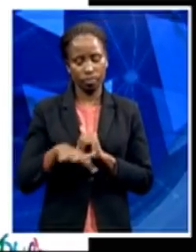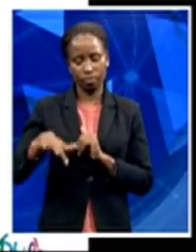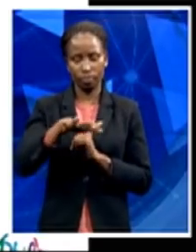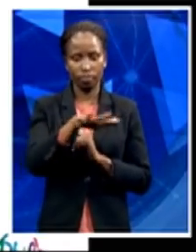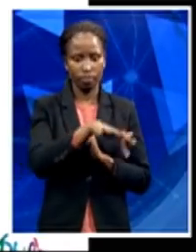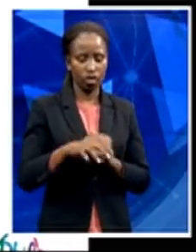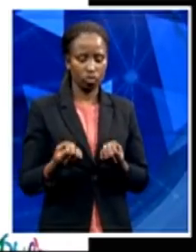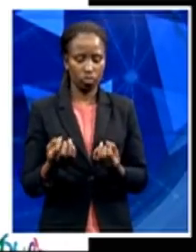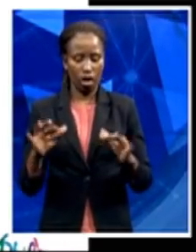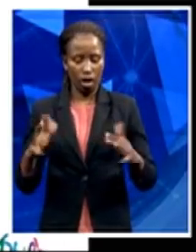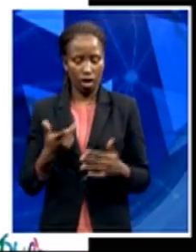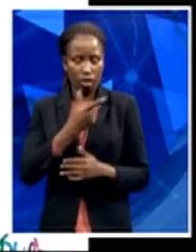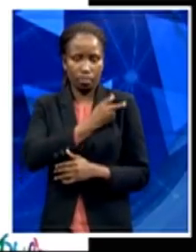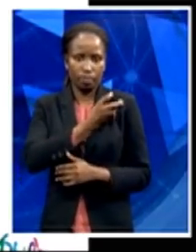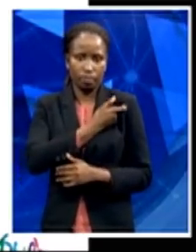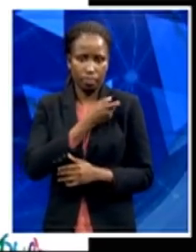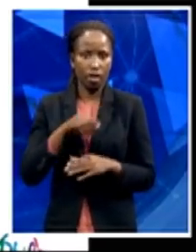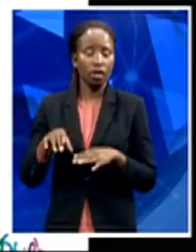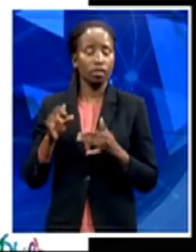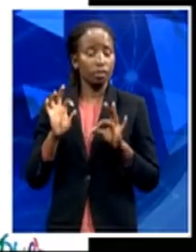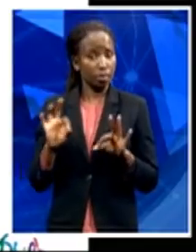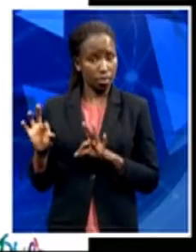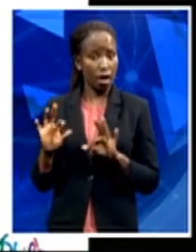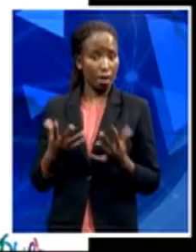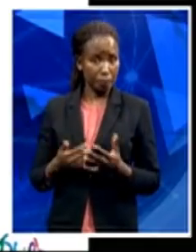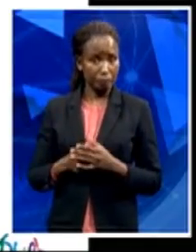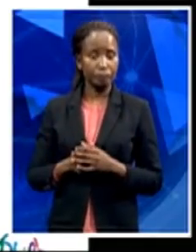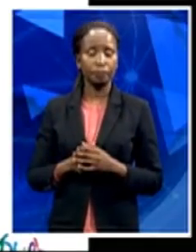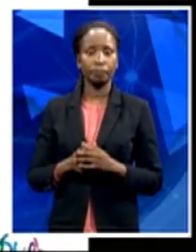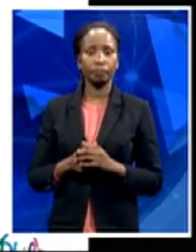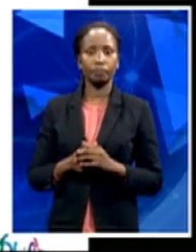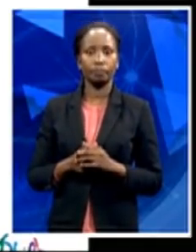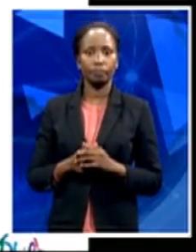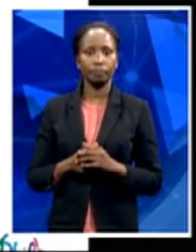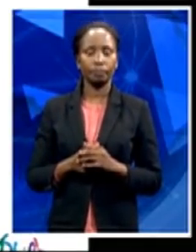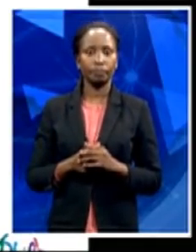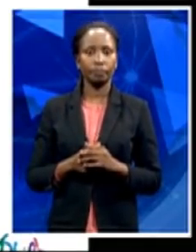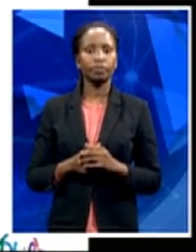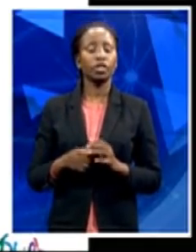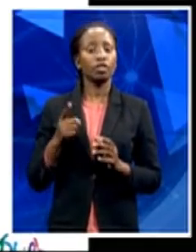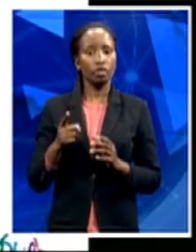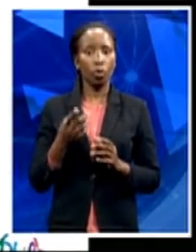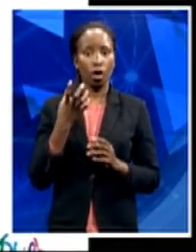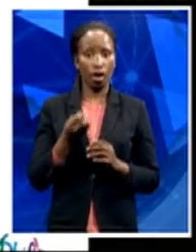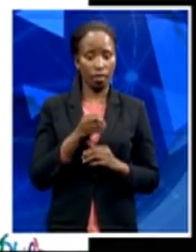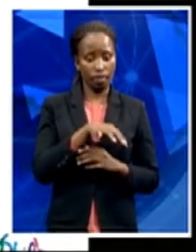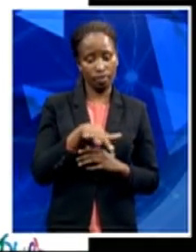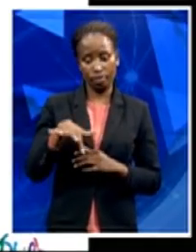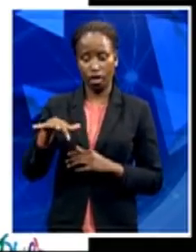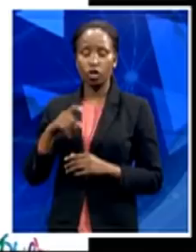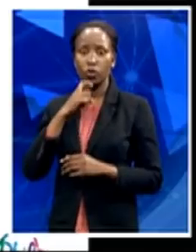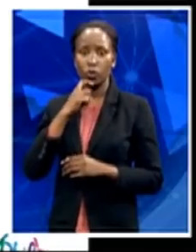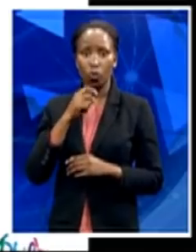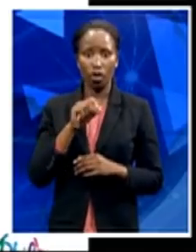vaccination. In terms of our pipeline, we have got three pipelines. The first one is the Johnson &